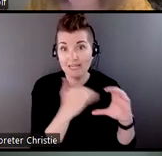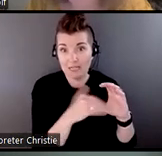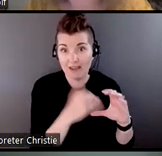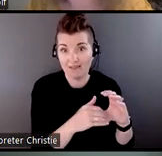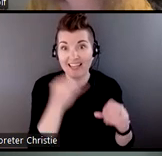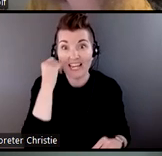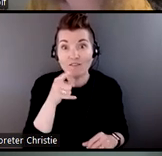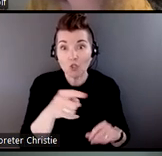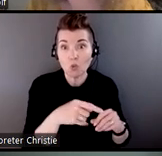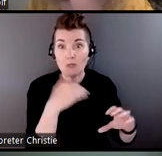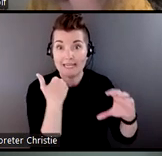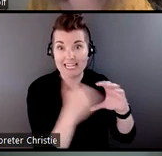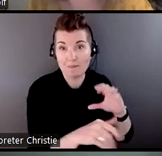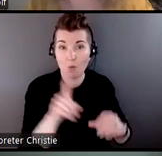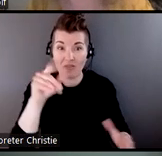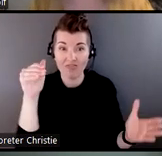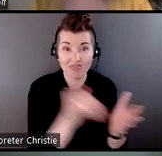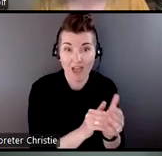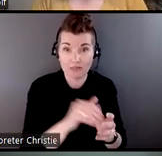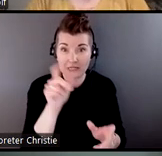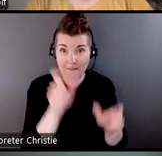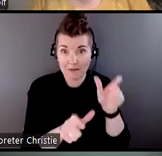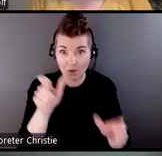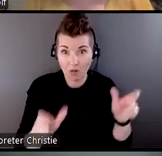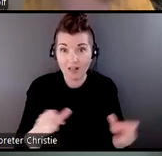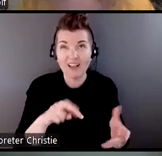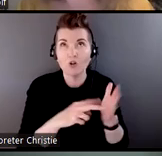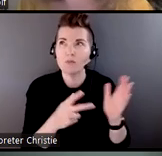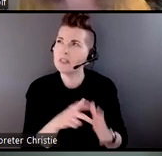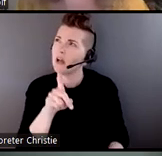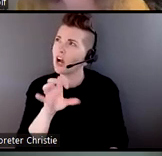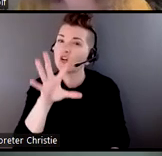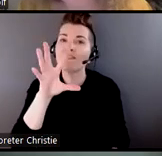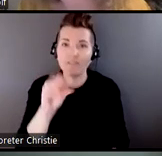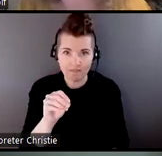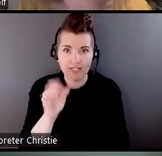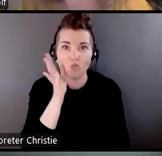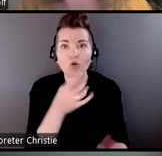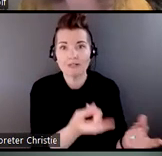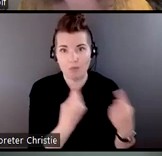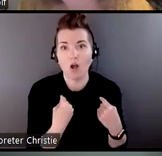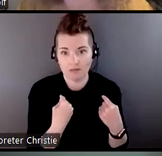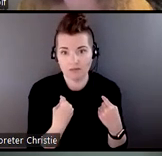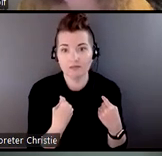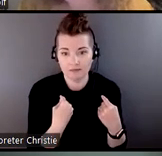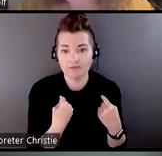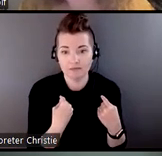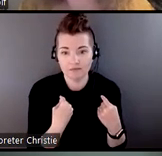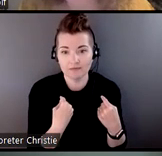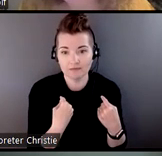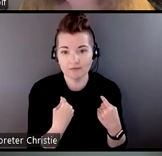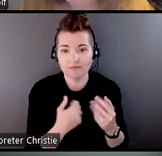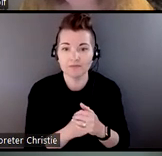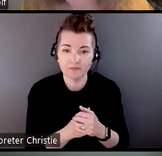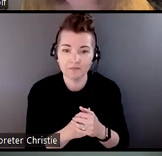your list, you can expect 150, if I'm doing my math correctly, you can expect 150 to sign up for whatever you're offering. So